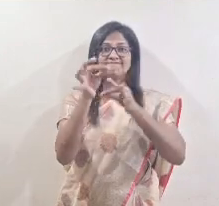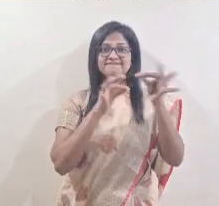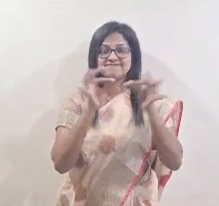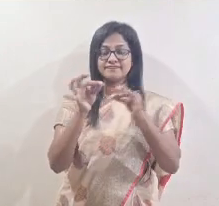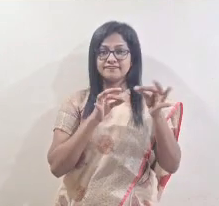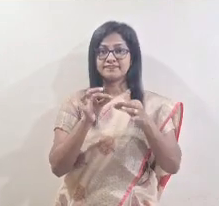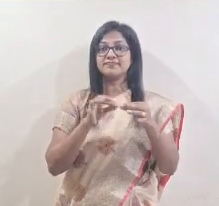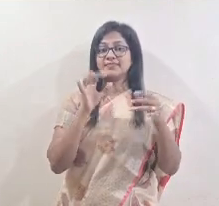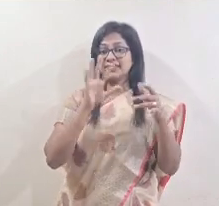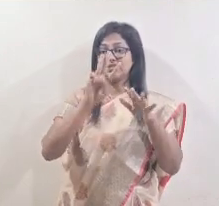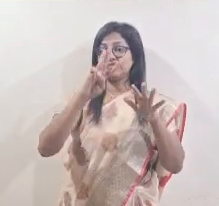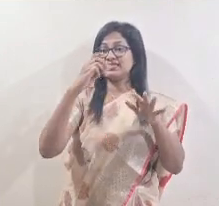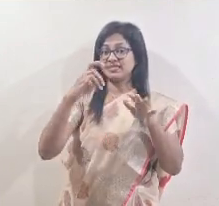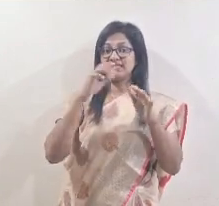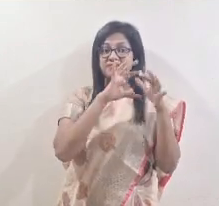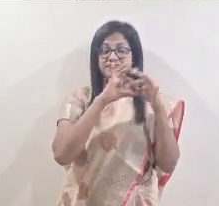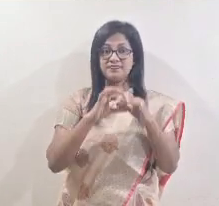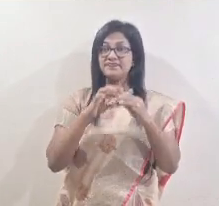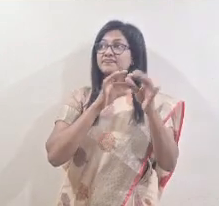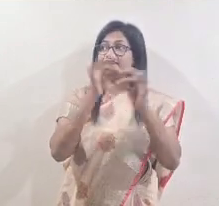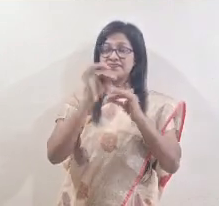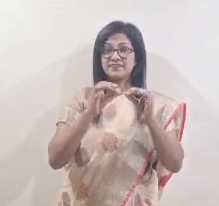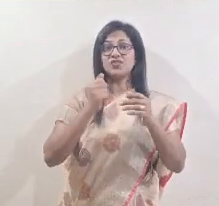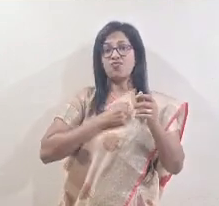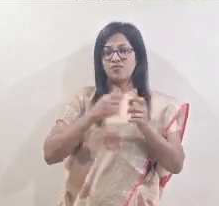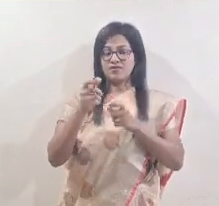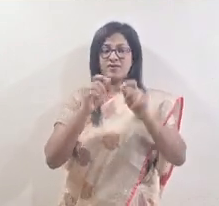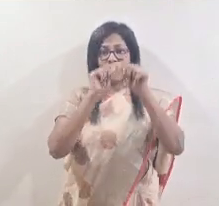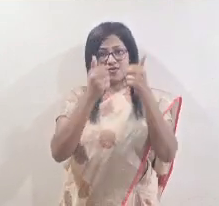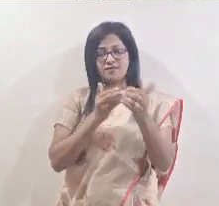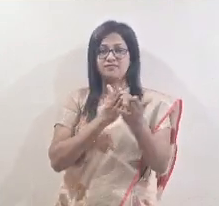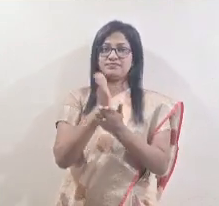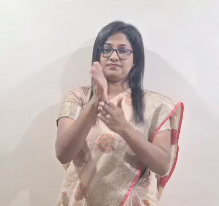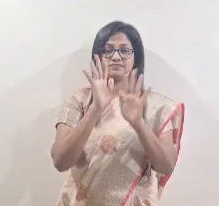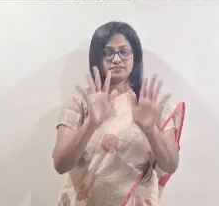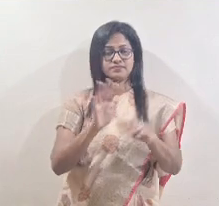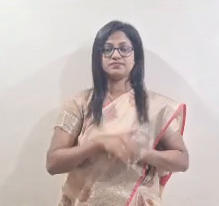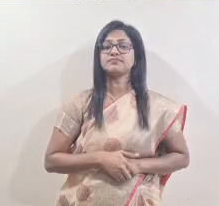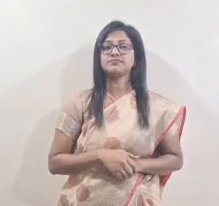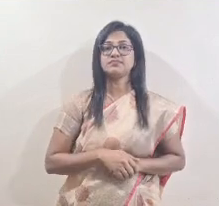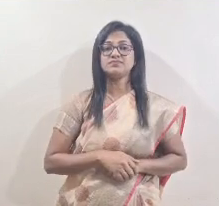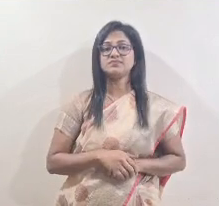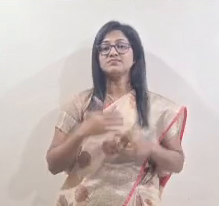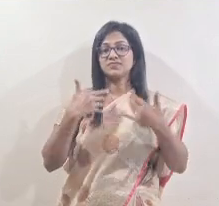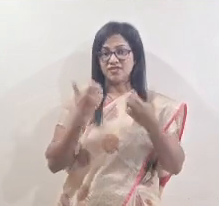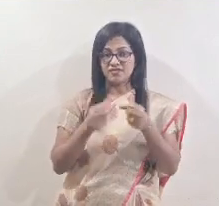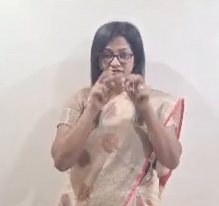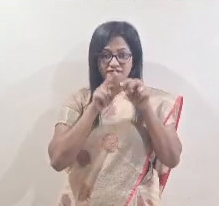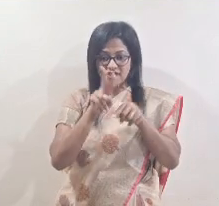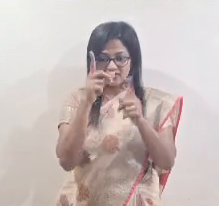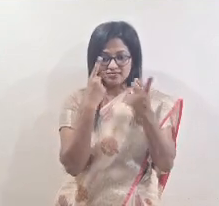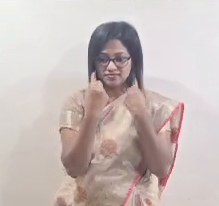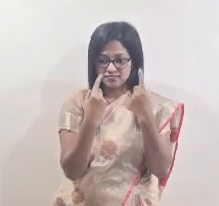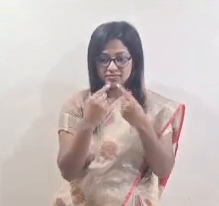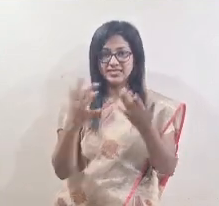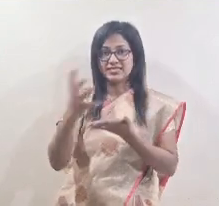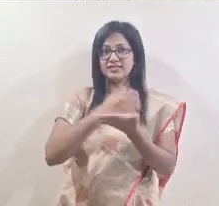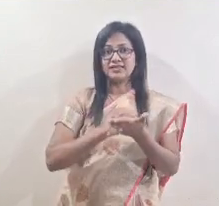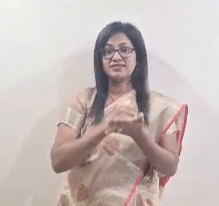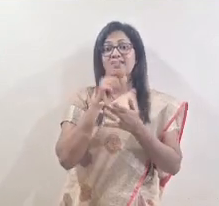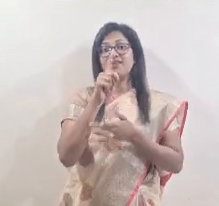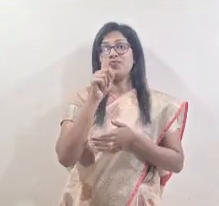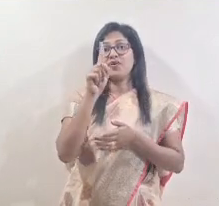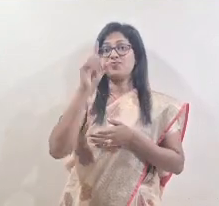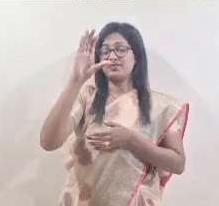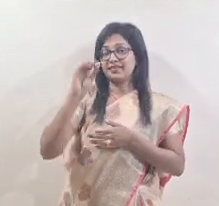on these 37 rules that I defined, I have run my model. So I have validated my data set. I had